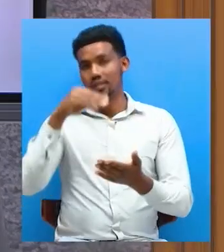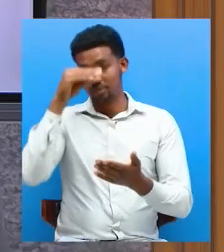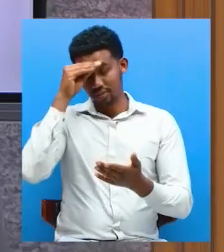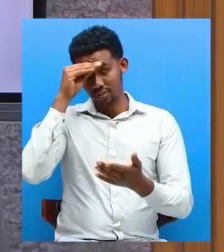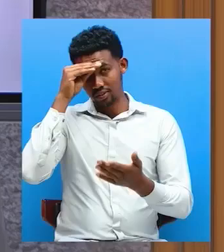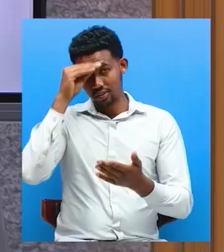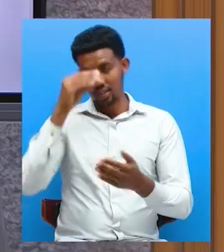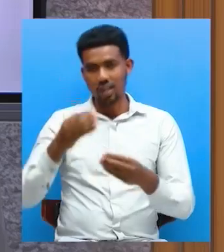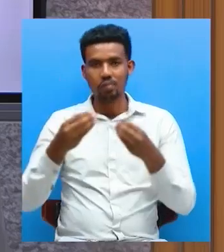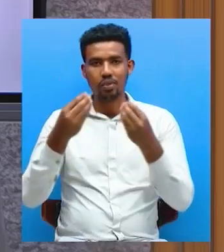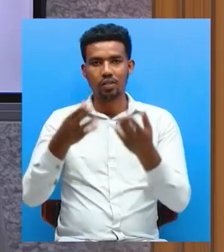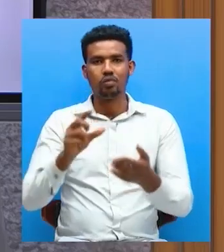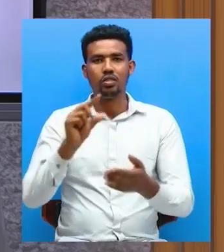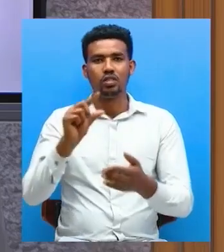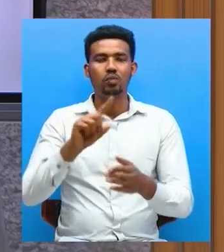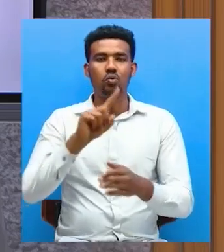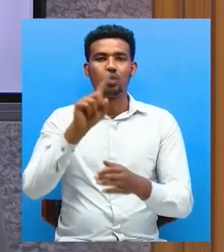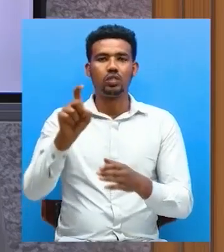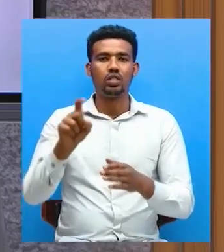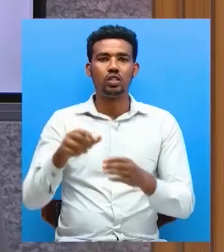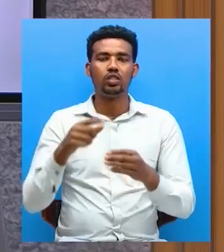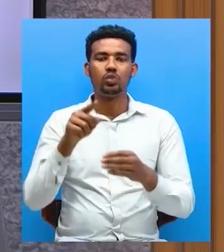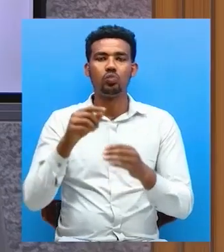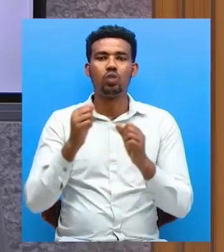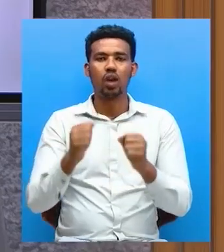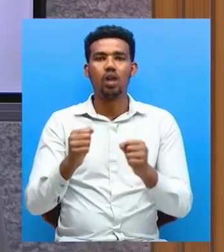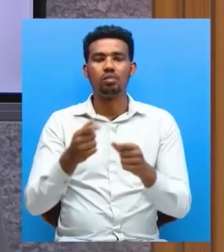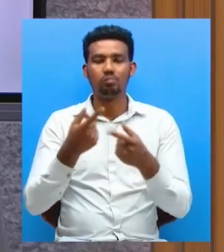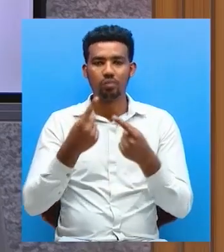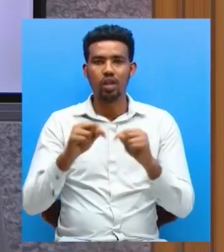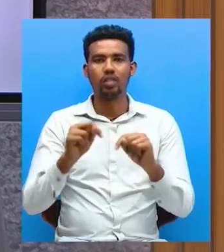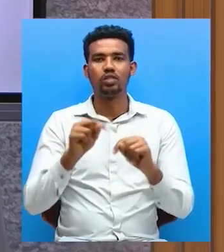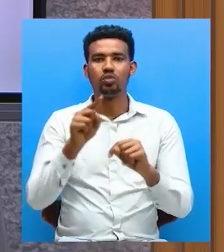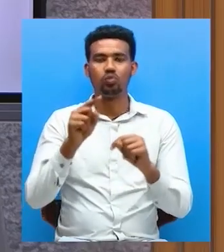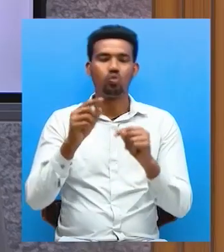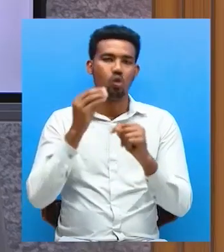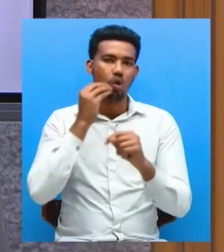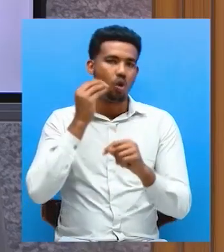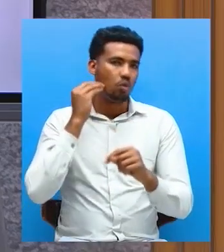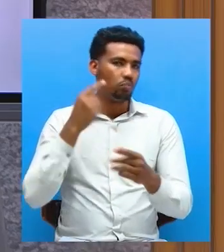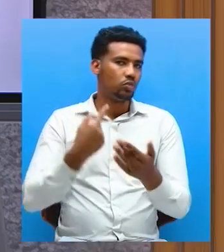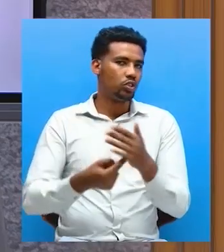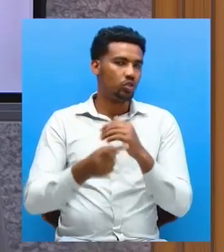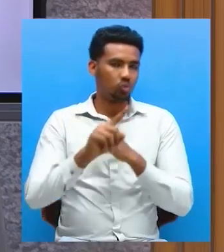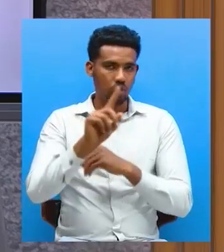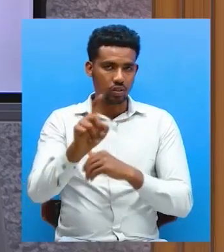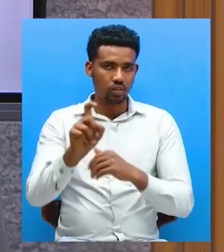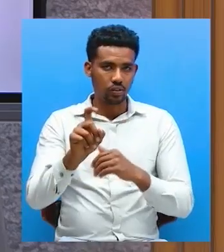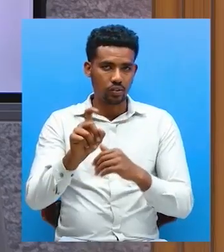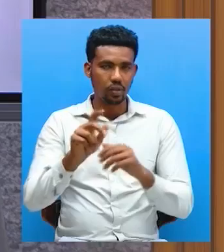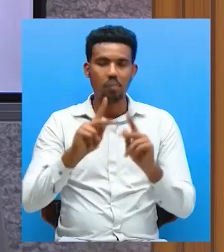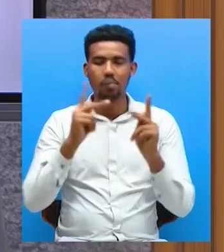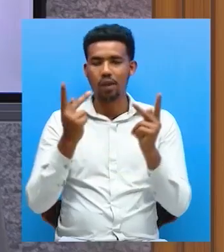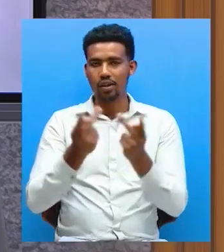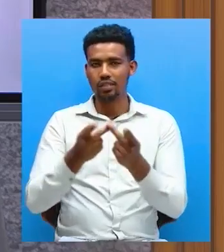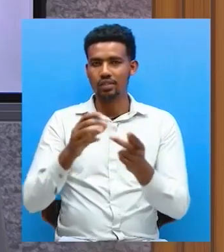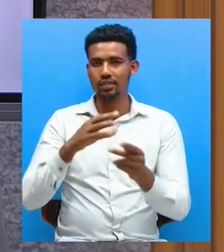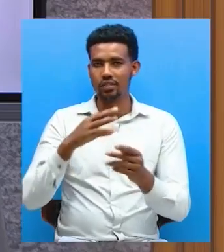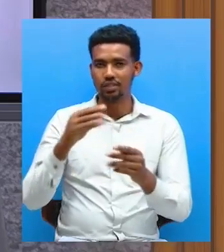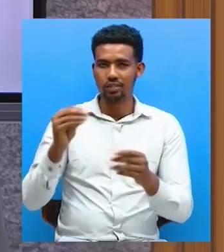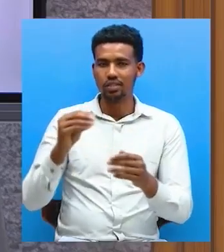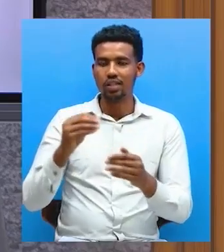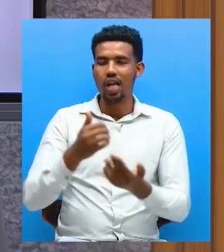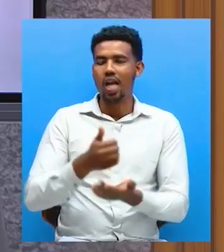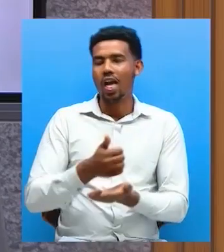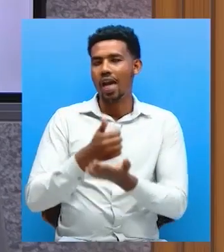me give you some questions and you can practice even your home these questions. Parents and guardians,